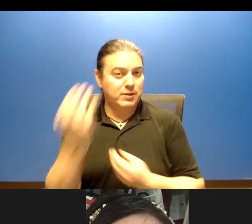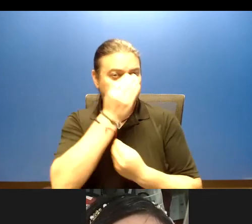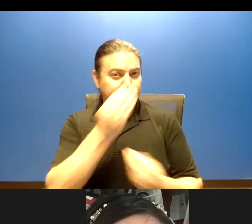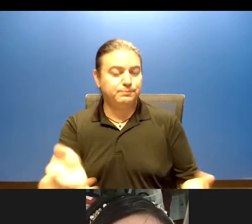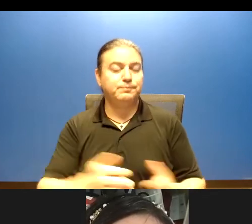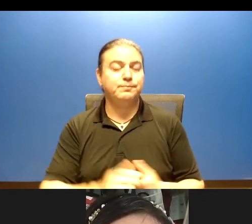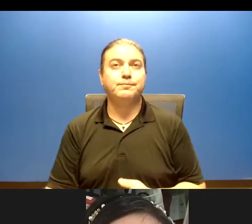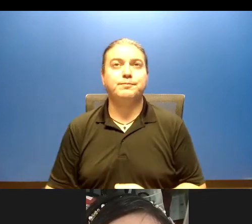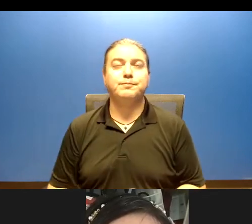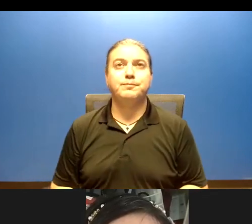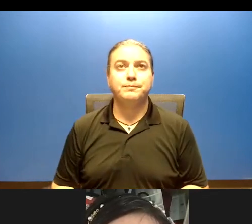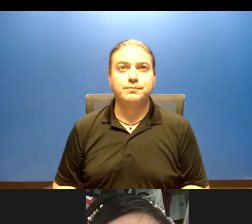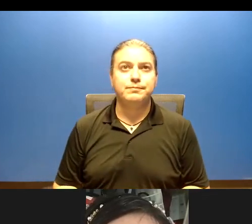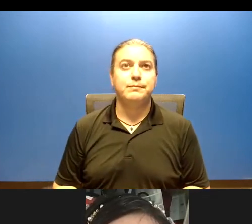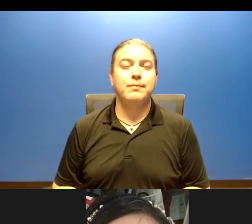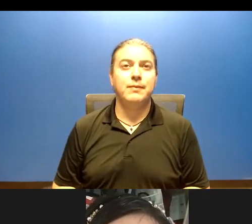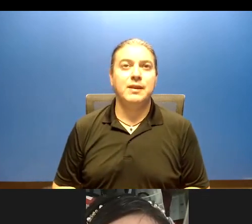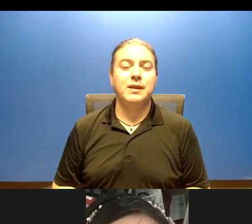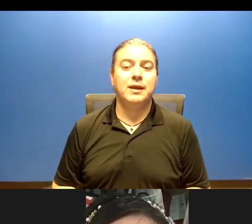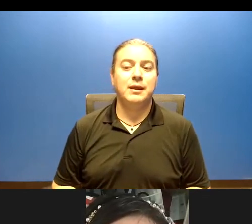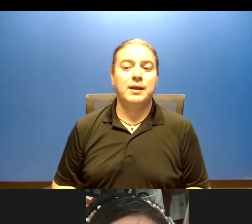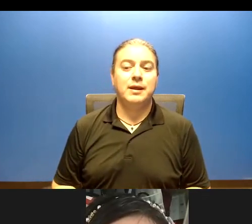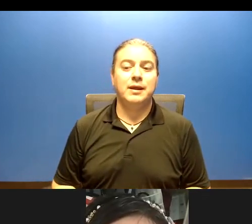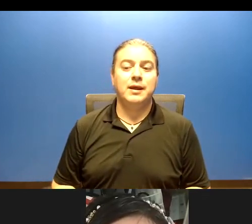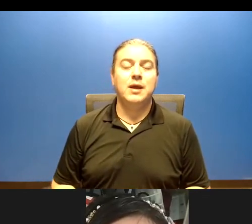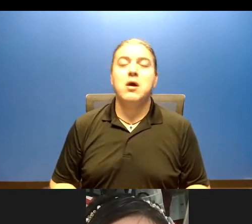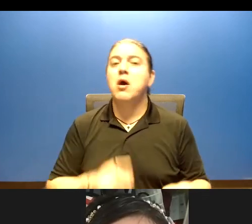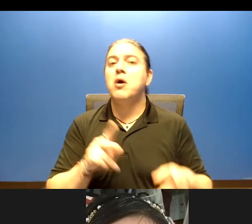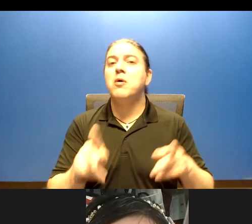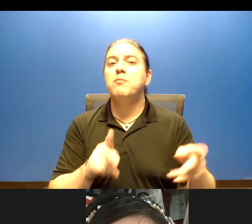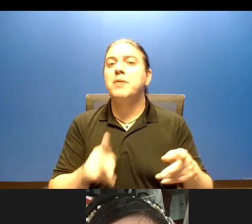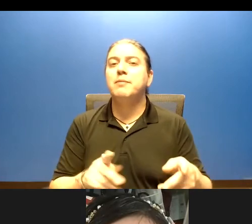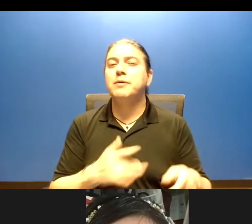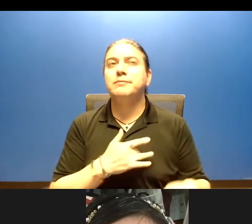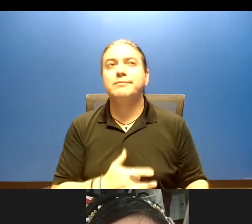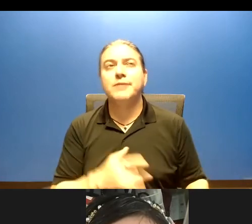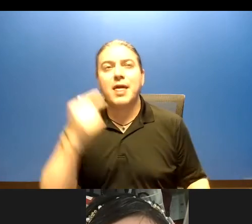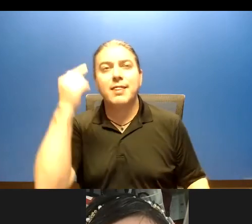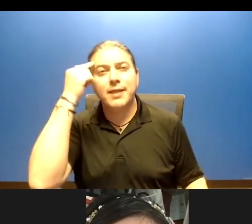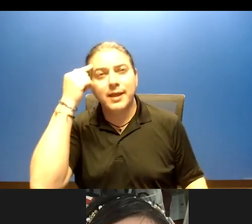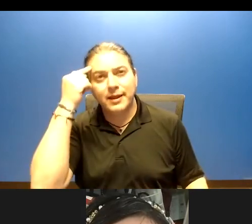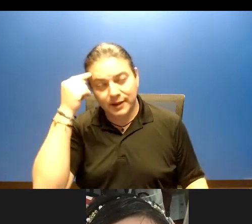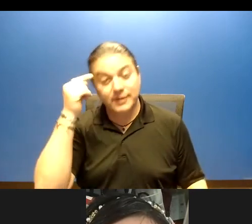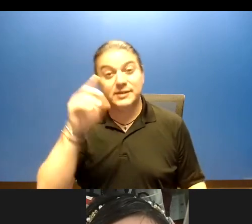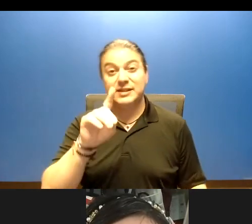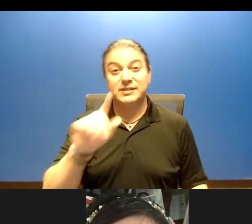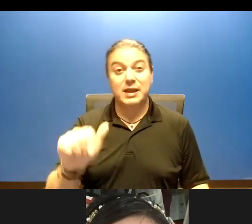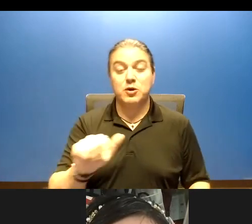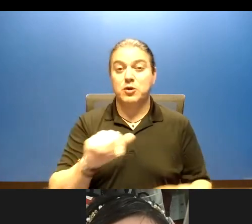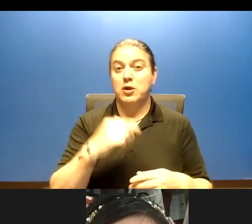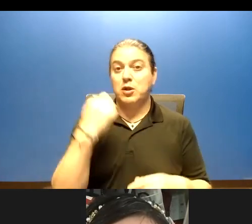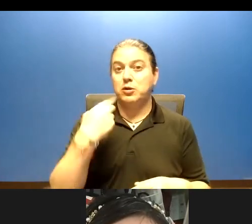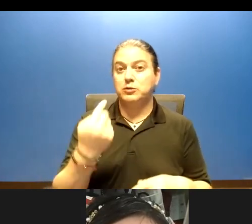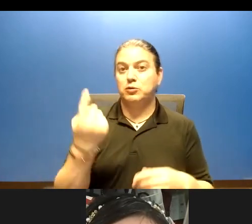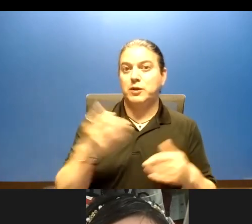that people tend to think that disability looks a certain way. They either think of the very